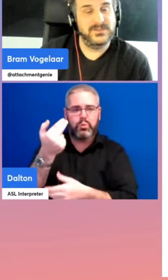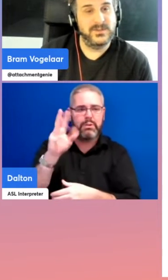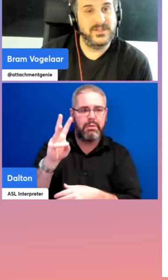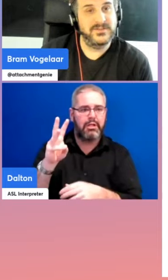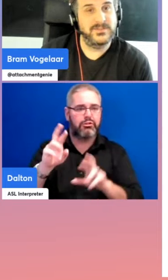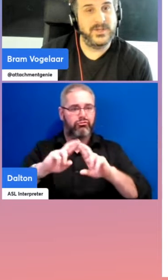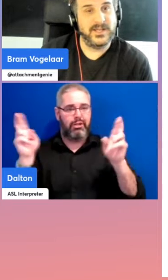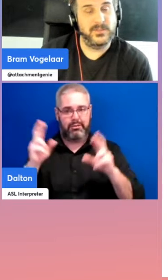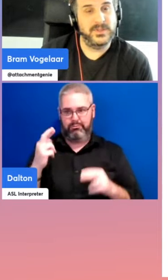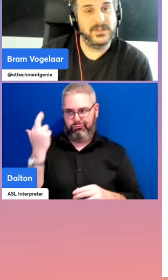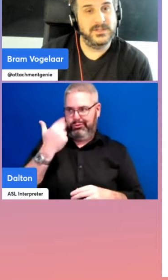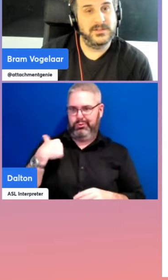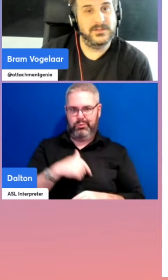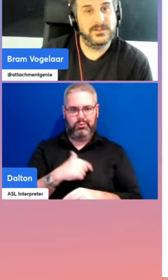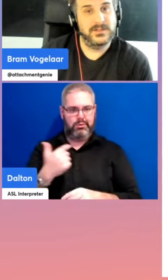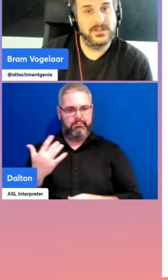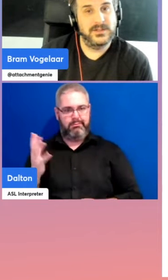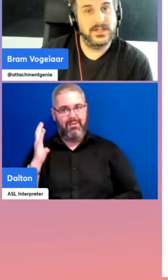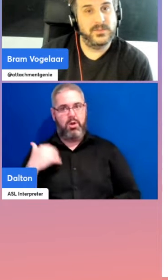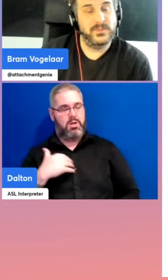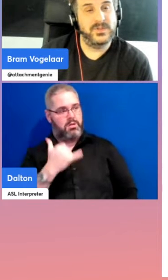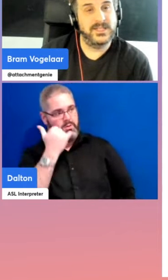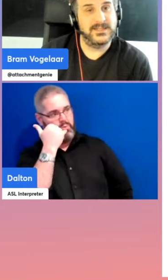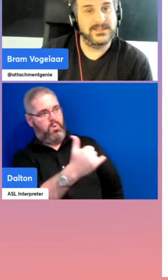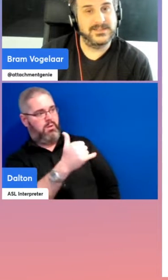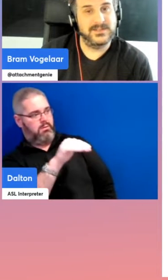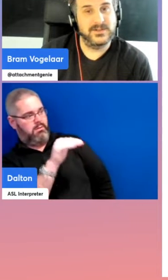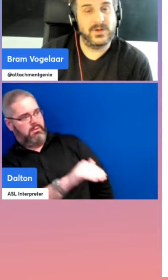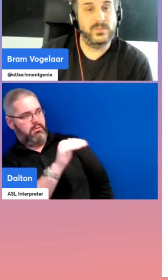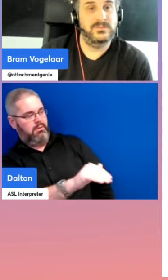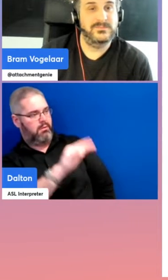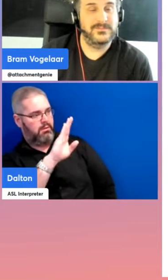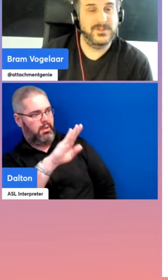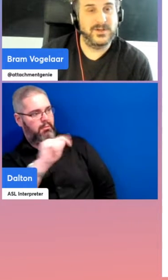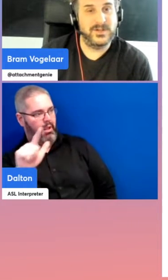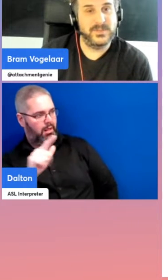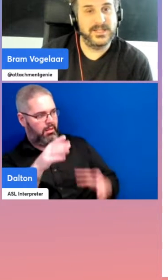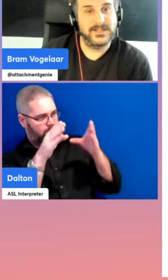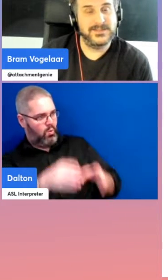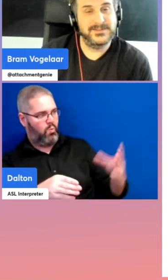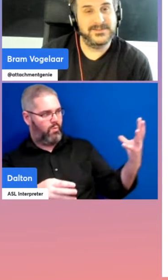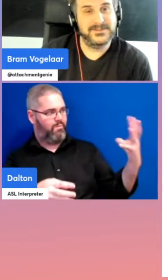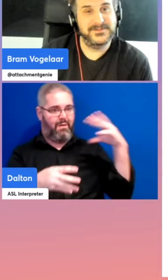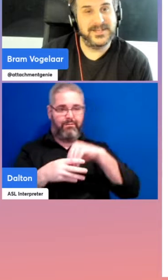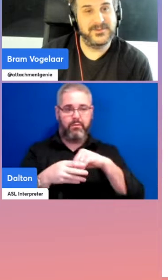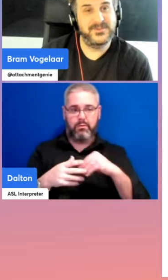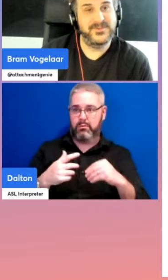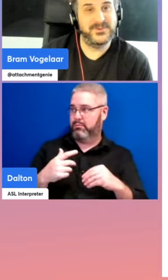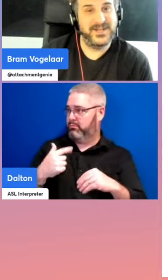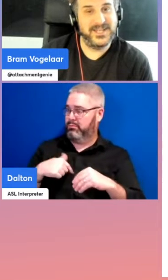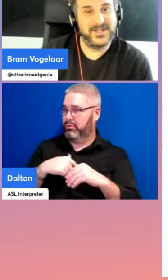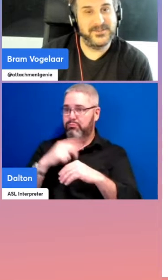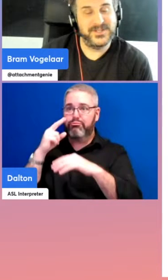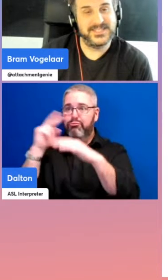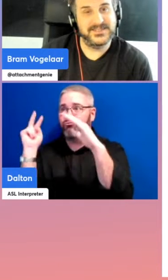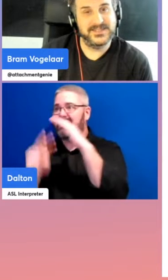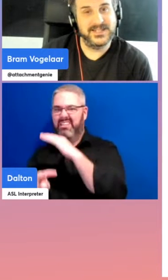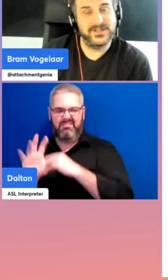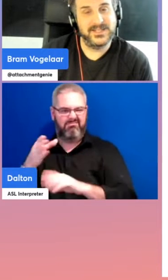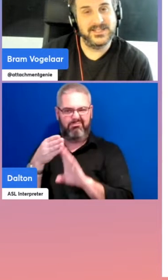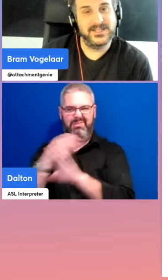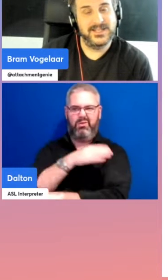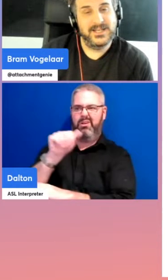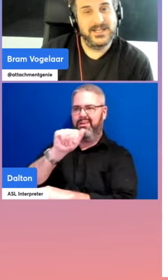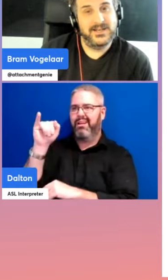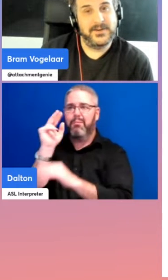of the reasons why we used to wake up Bill. Right? We predict, well, we're not going to predict because that was before AI predictions